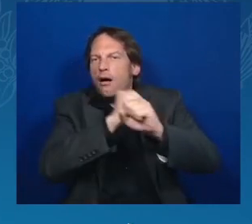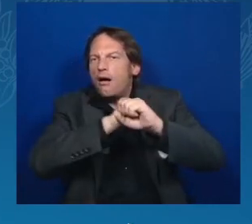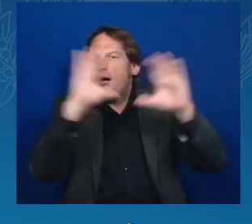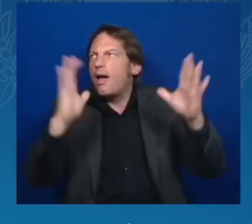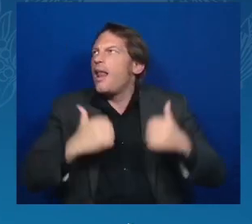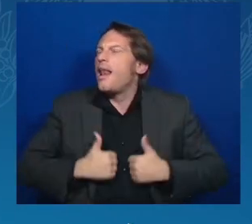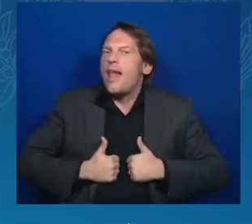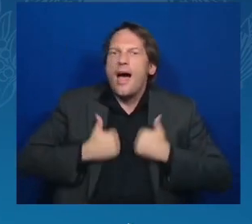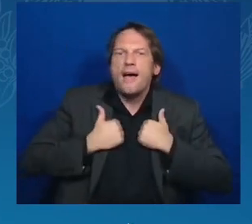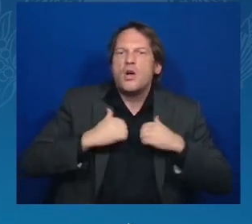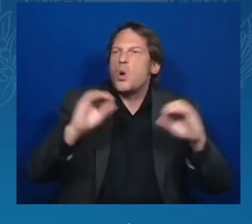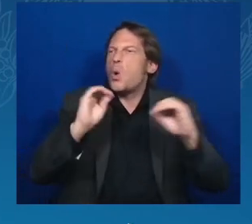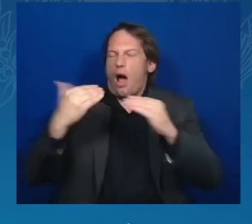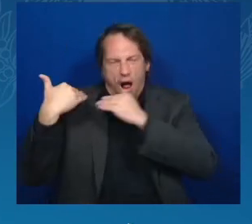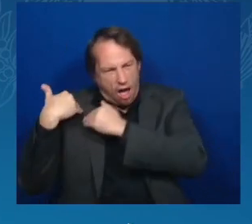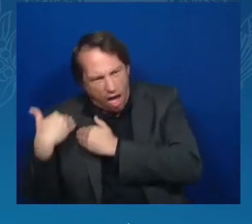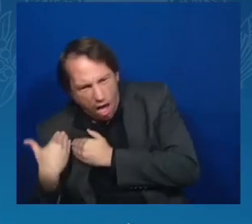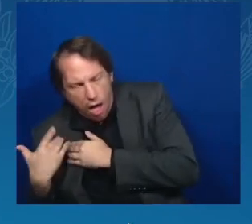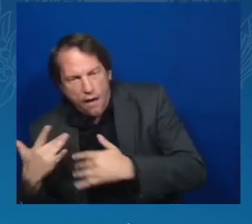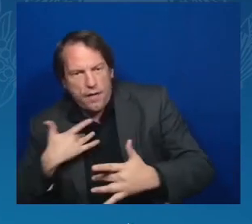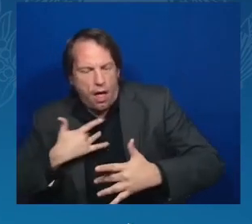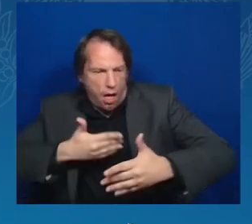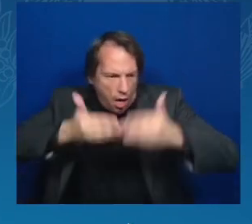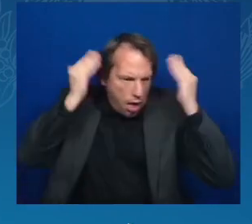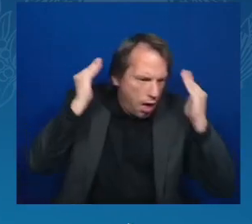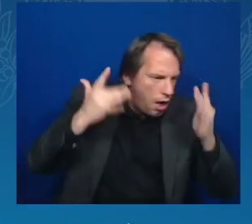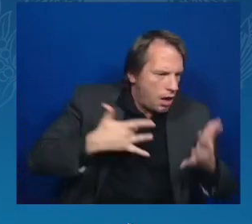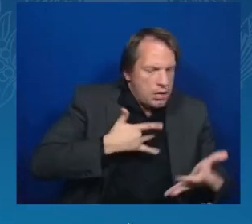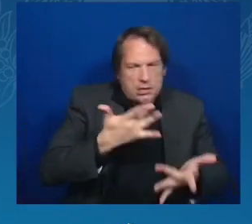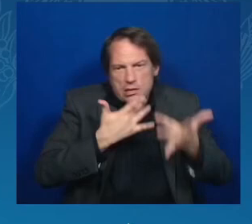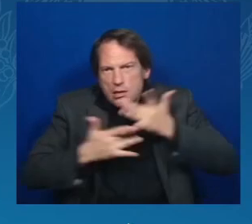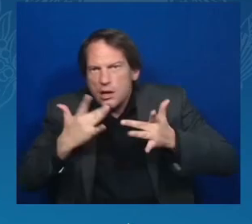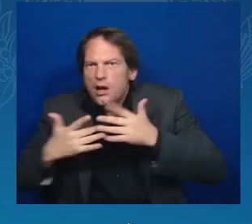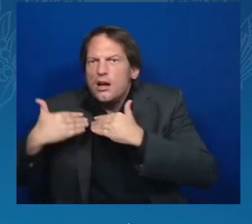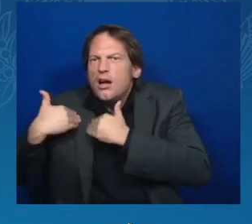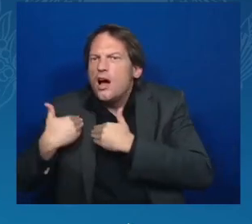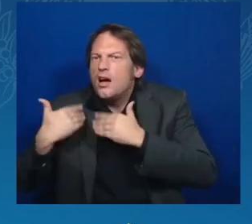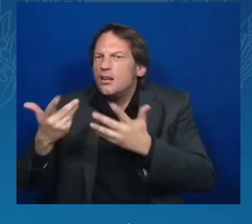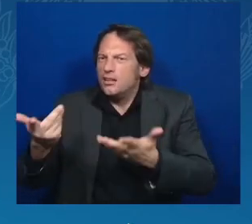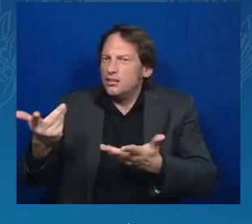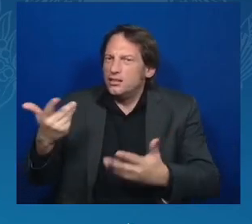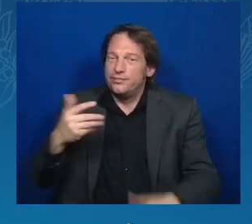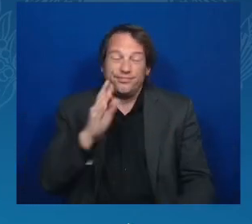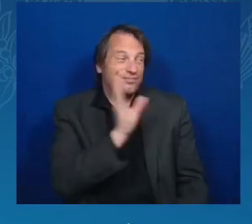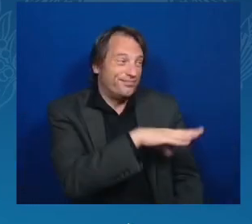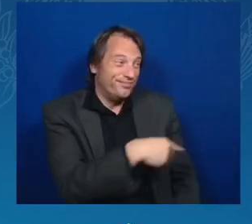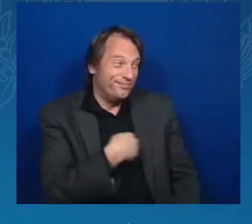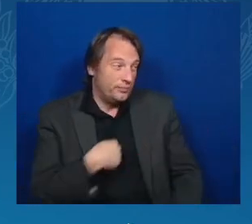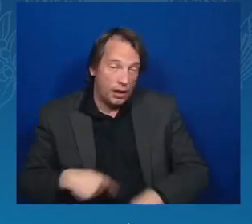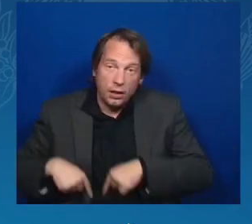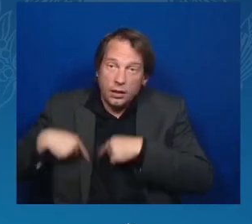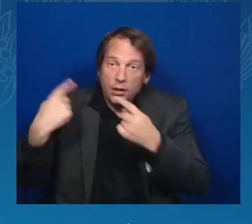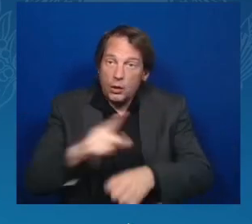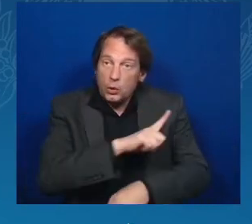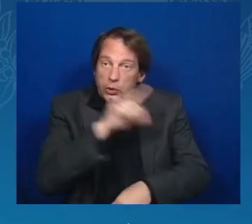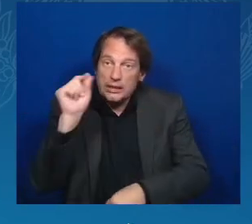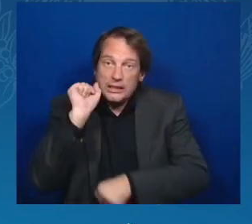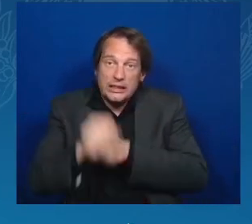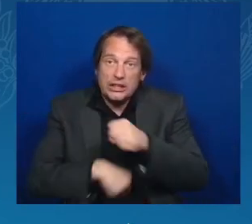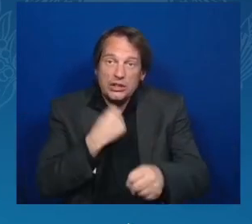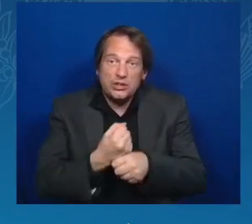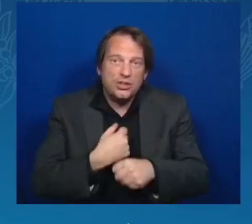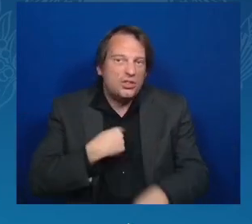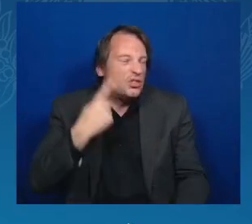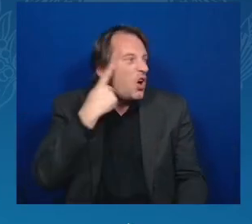mean, I had been at that point paying loans for 20 years already, and I just really thought that that was something that I would be paying until I